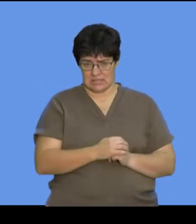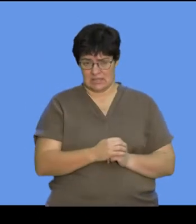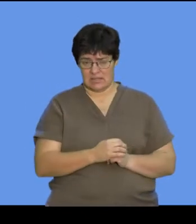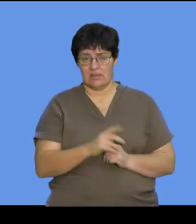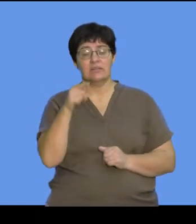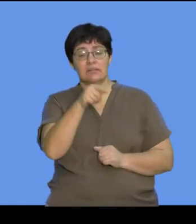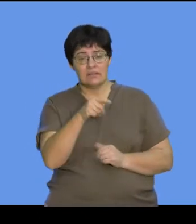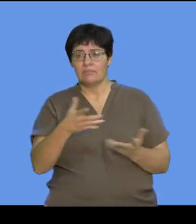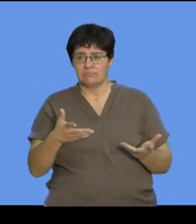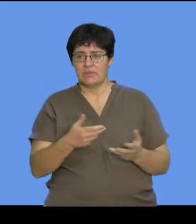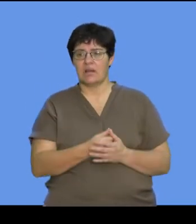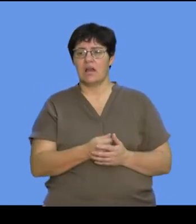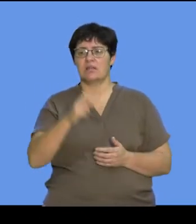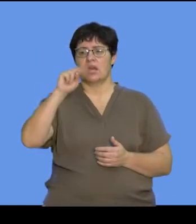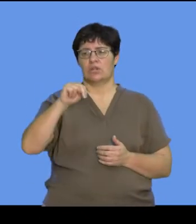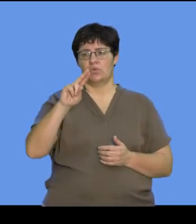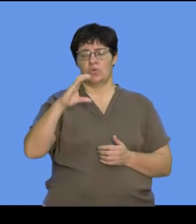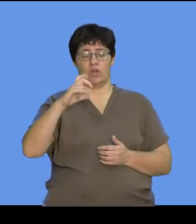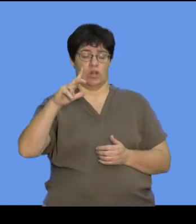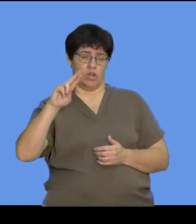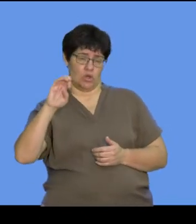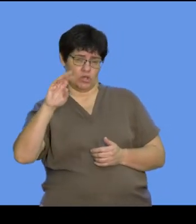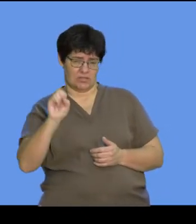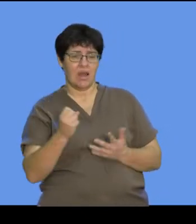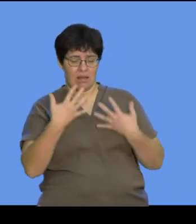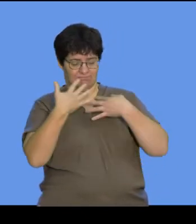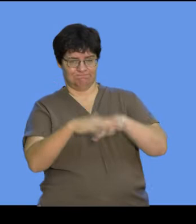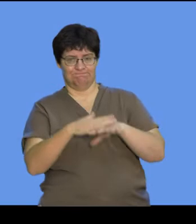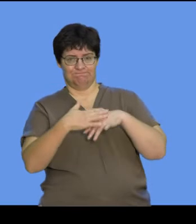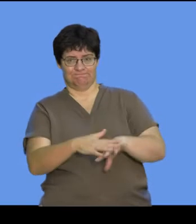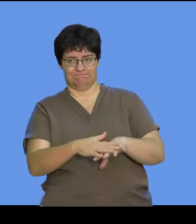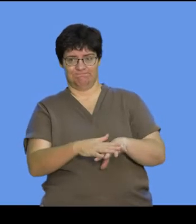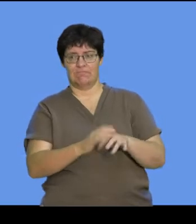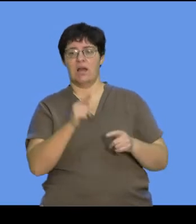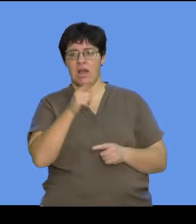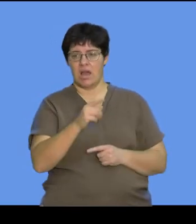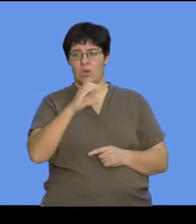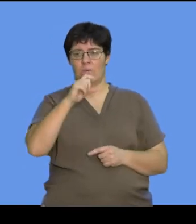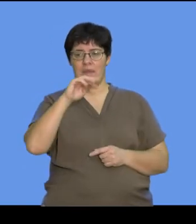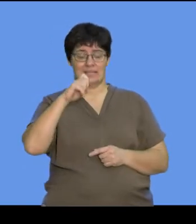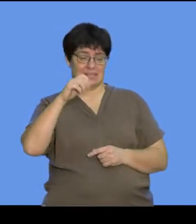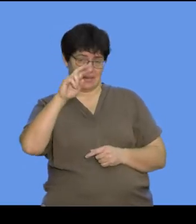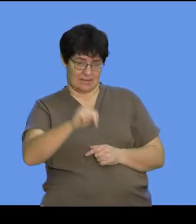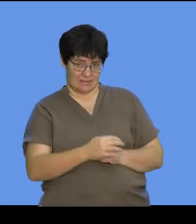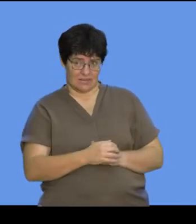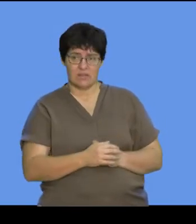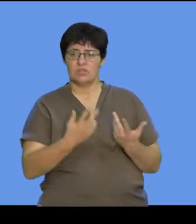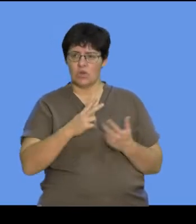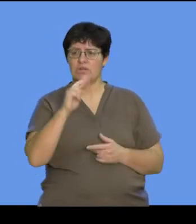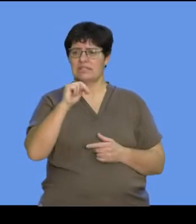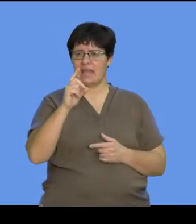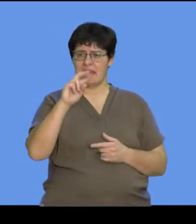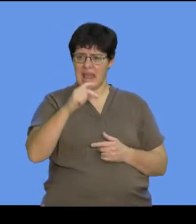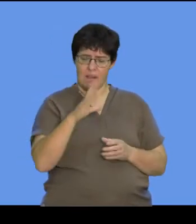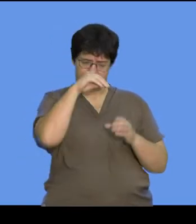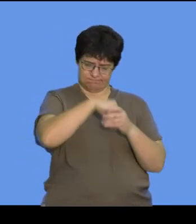DNA occurs mainly in the nucleus, which is formed part of the chromatin network. It is also known as chromosomal DNA. So we have DNA found